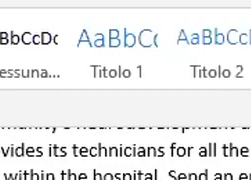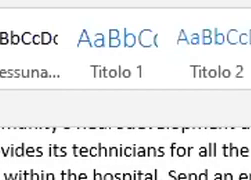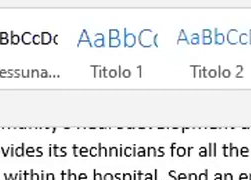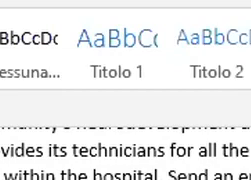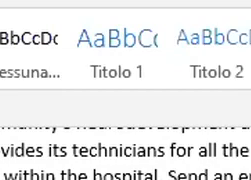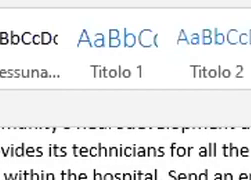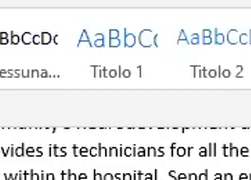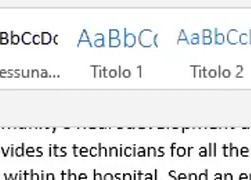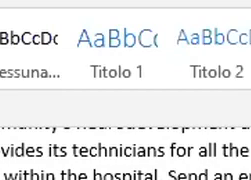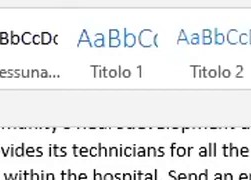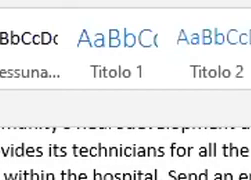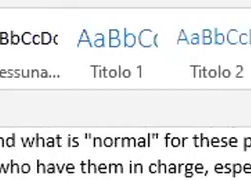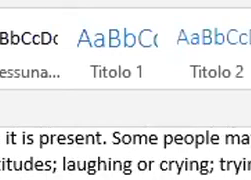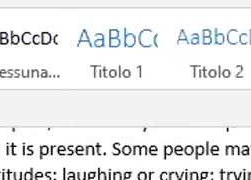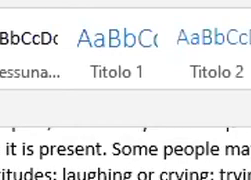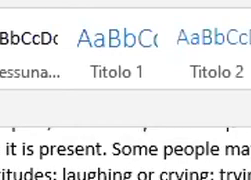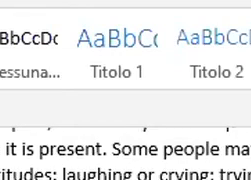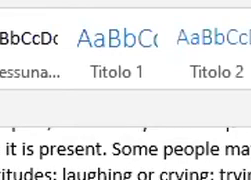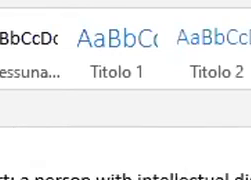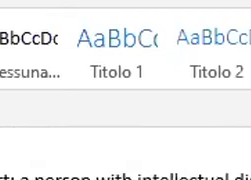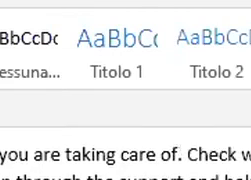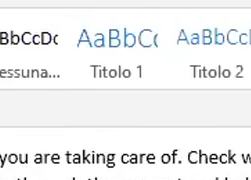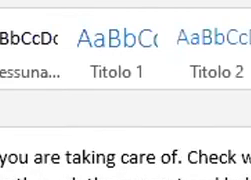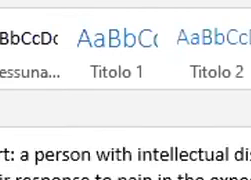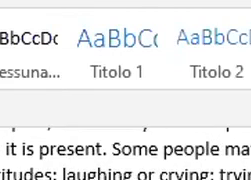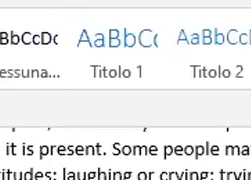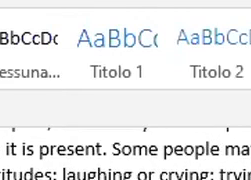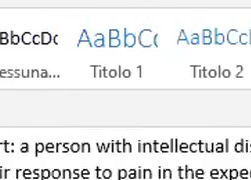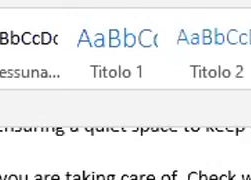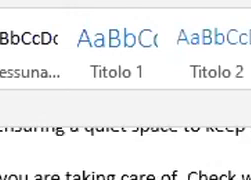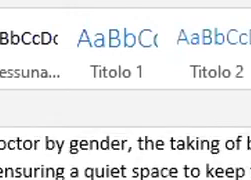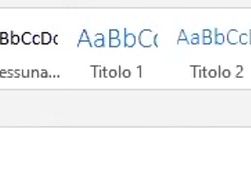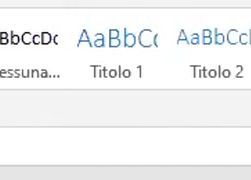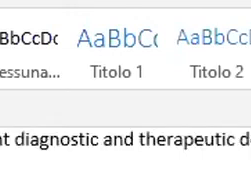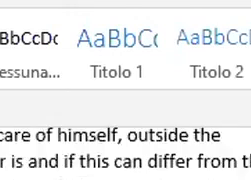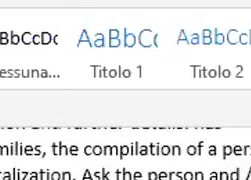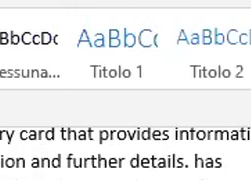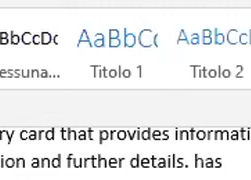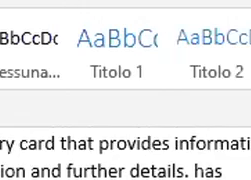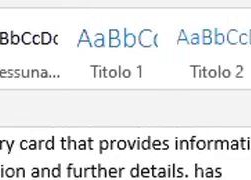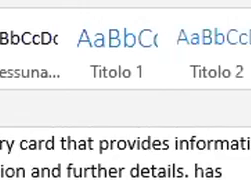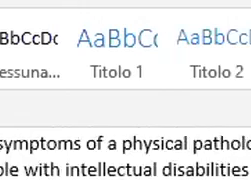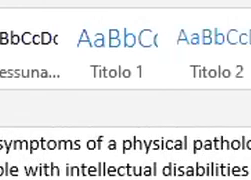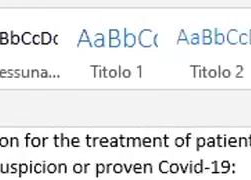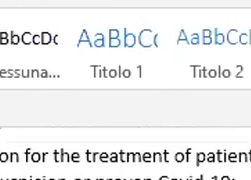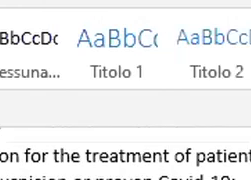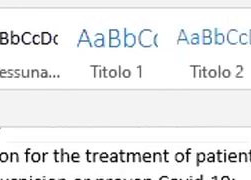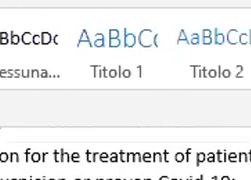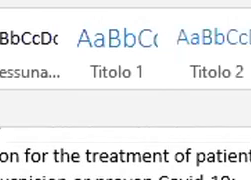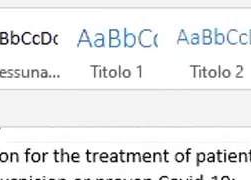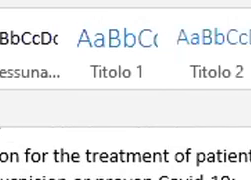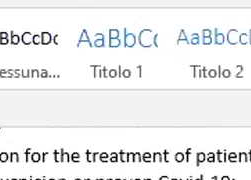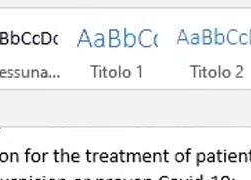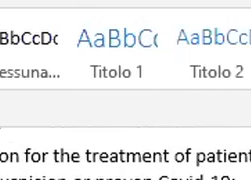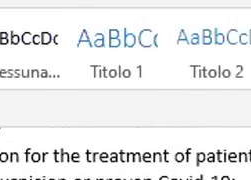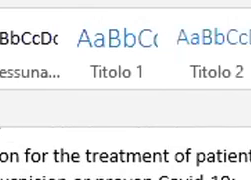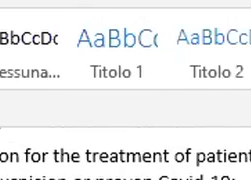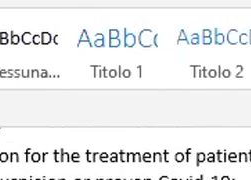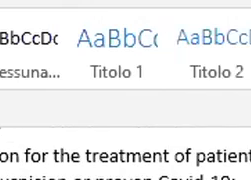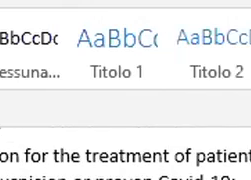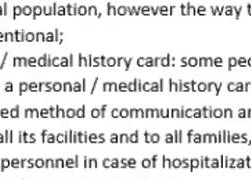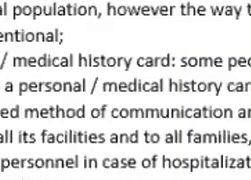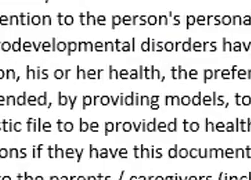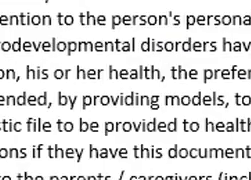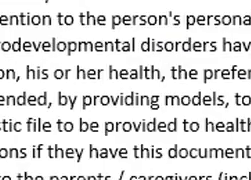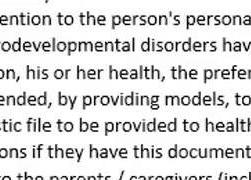of the exciting things that came out of one of our own meetings is one of our members is a worldwide